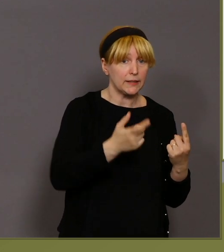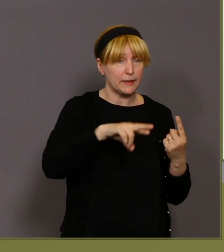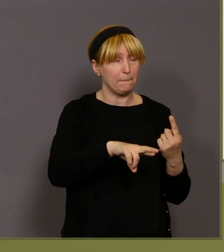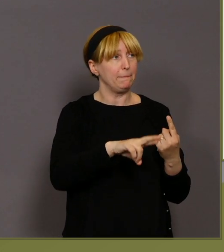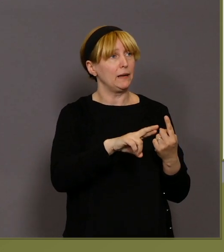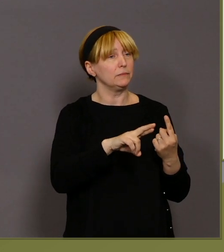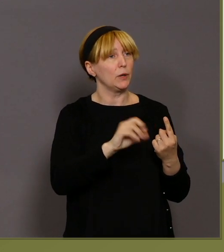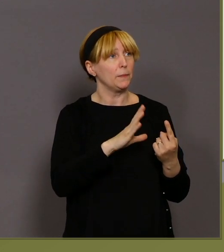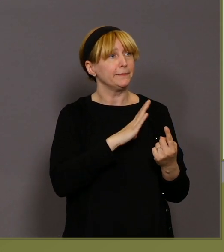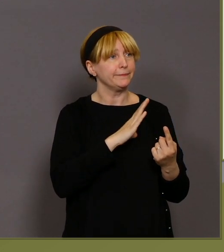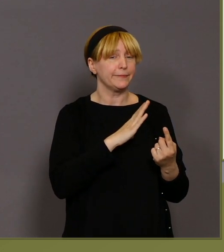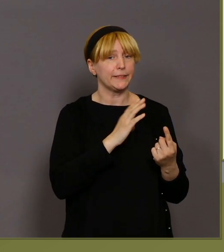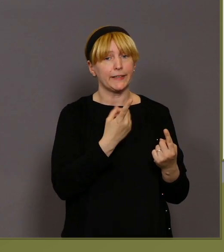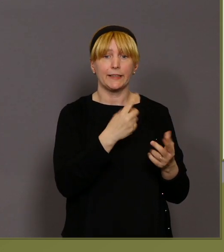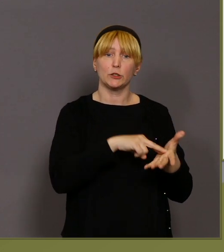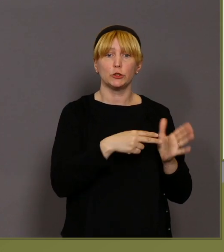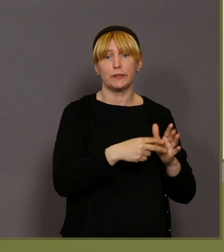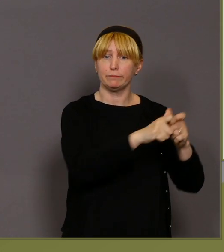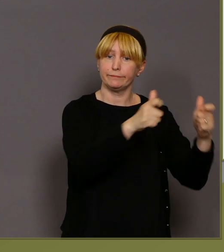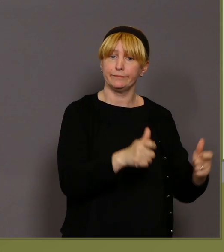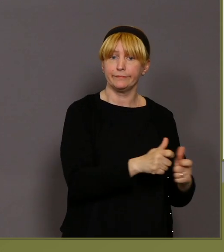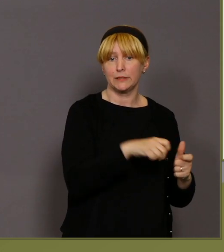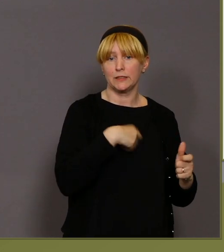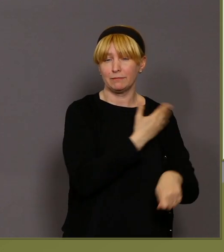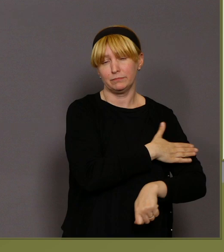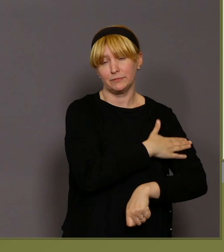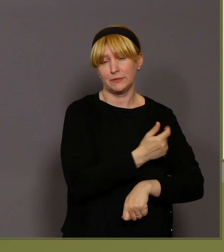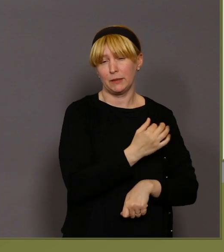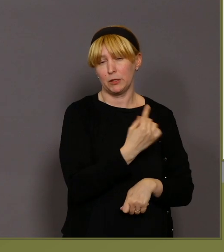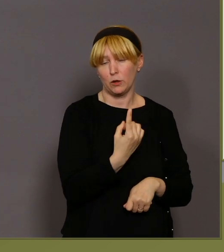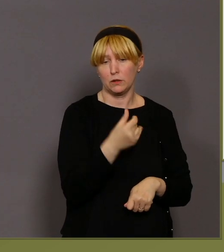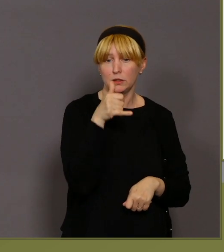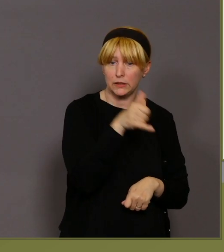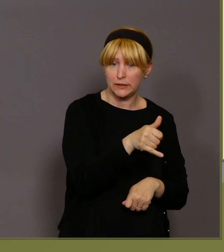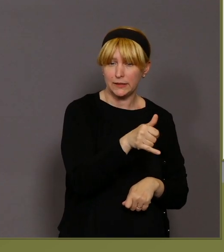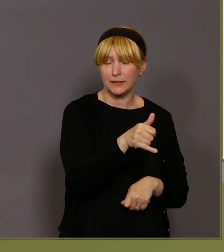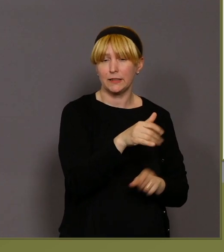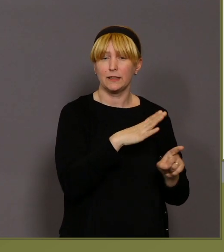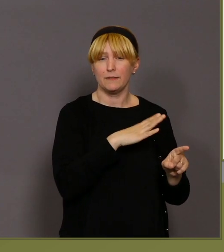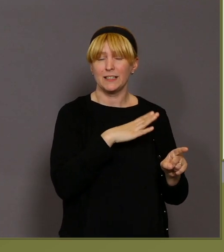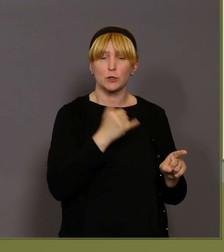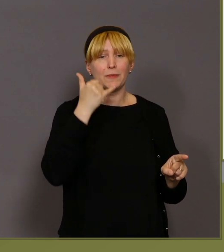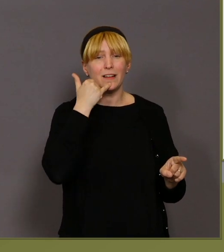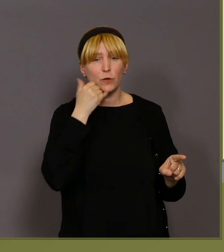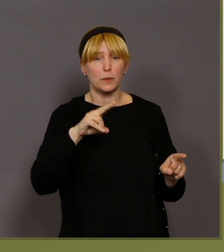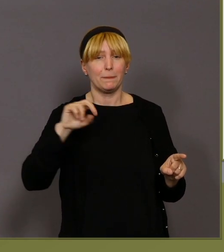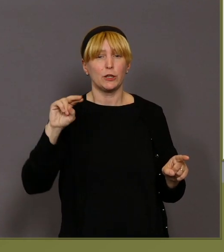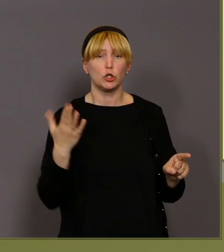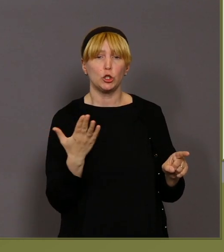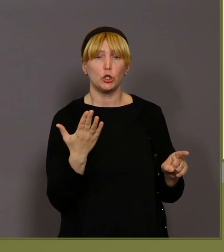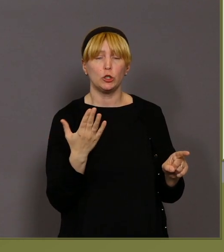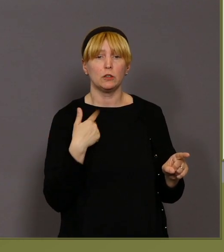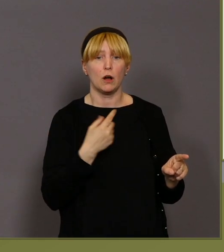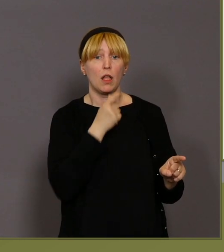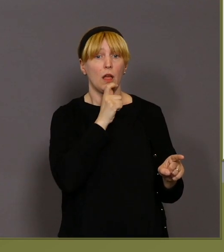have a system where you can, these telephone menus, interactive voice response,